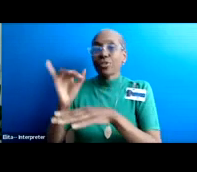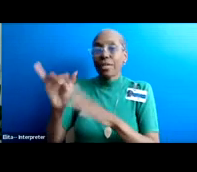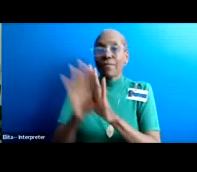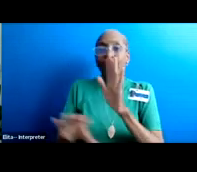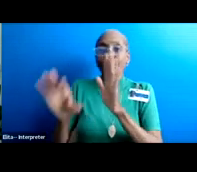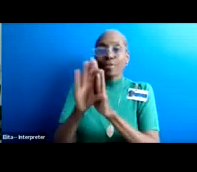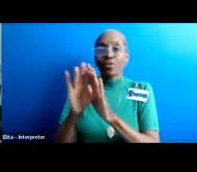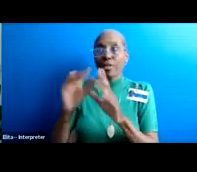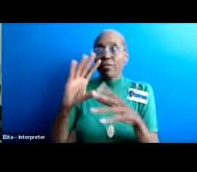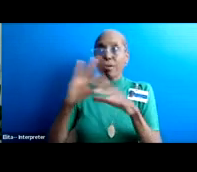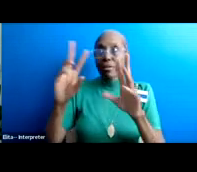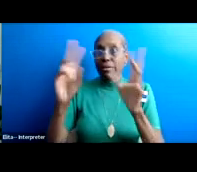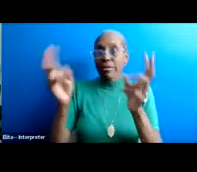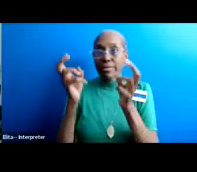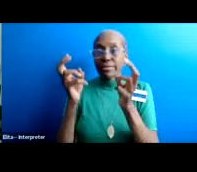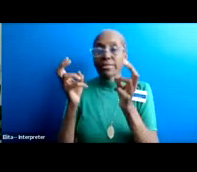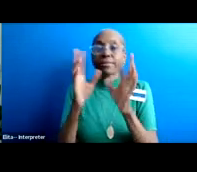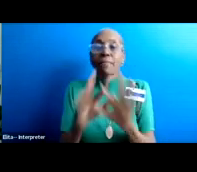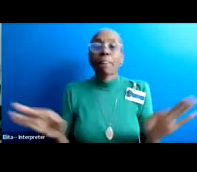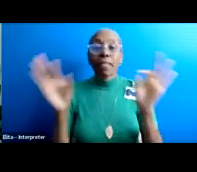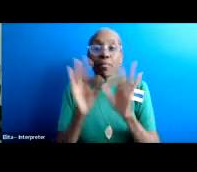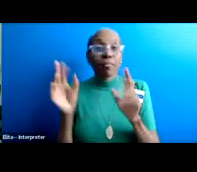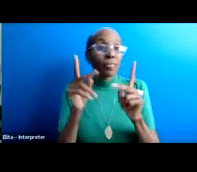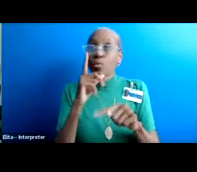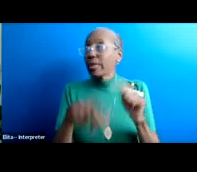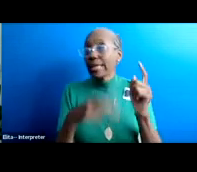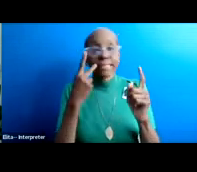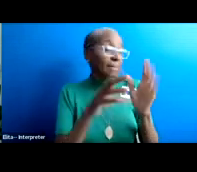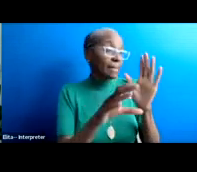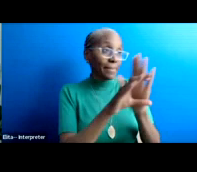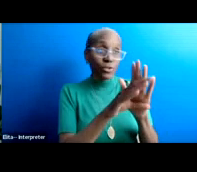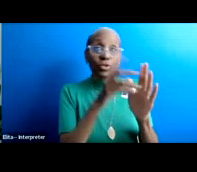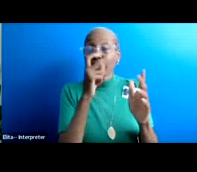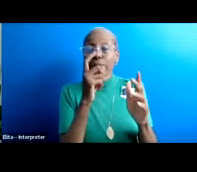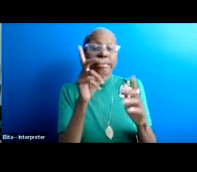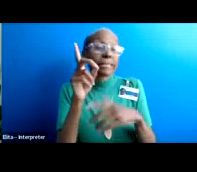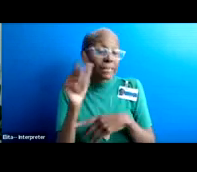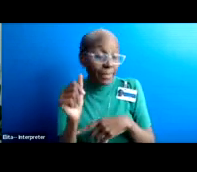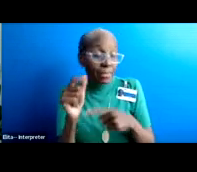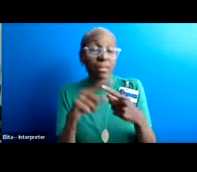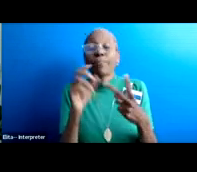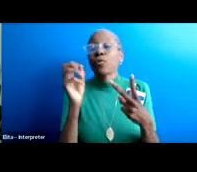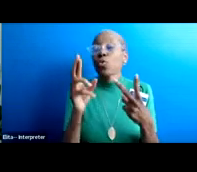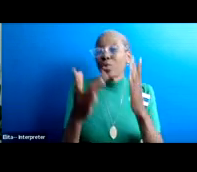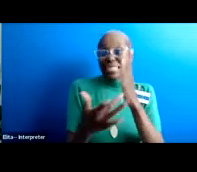context. It is crucial for those who can't see an image either because of a disability